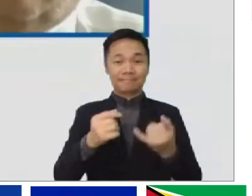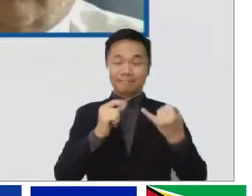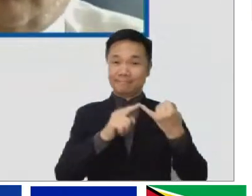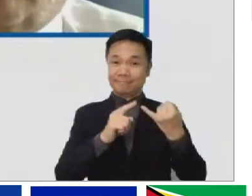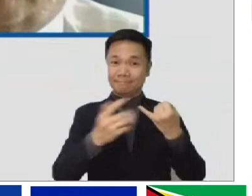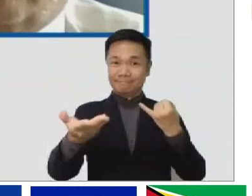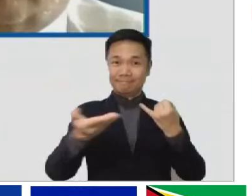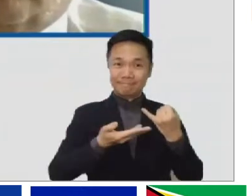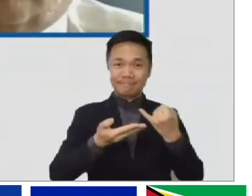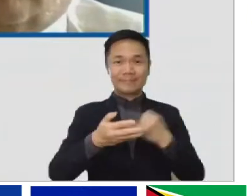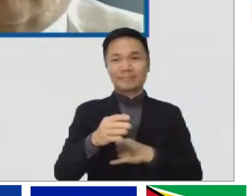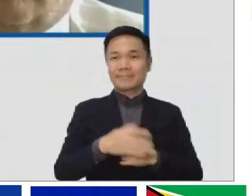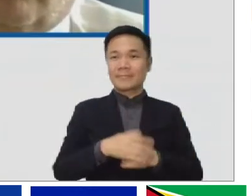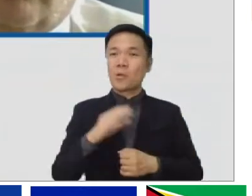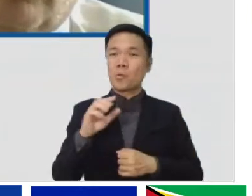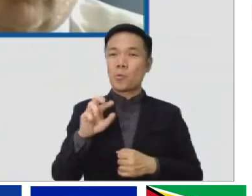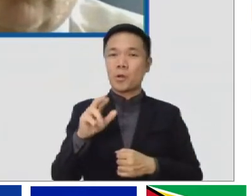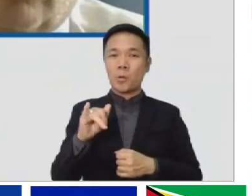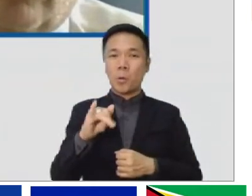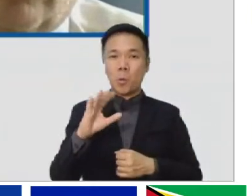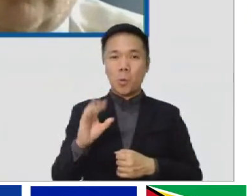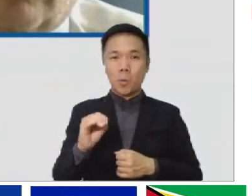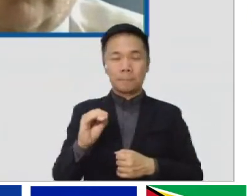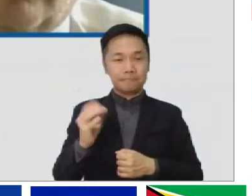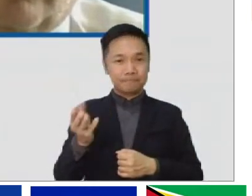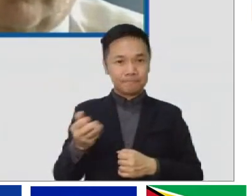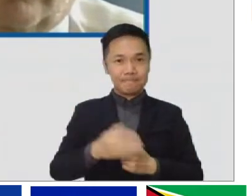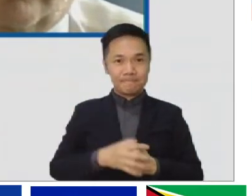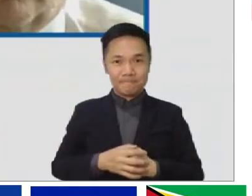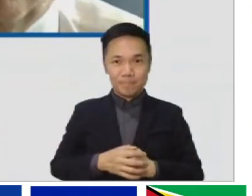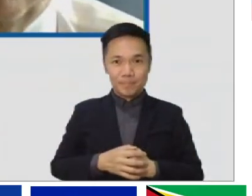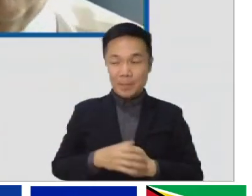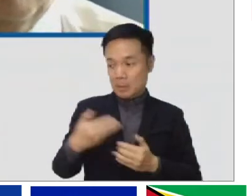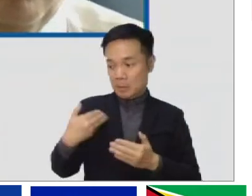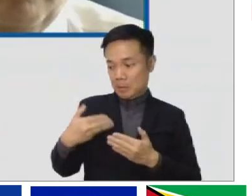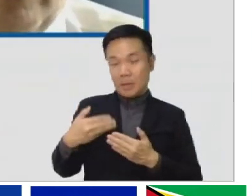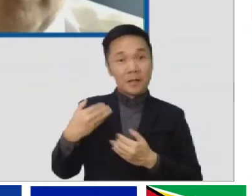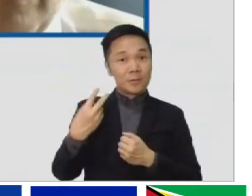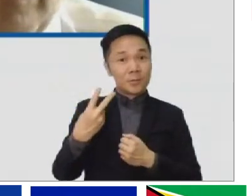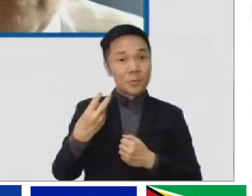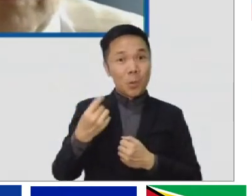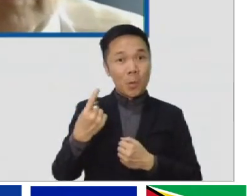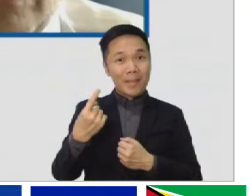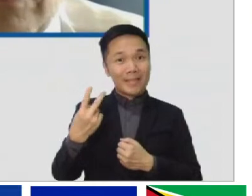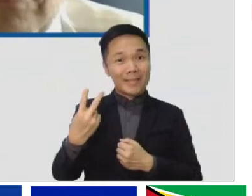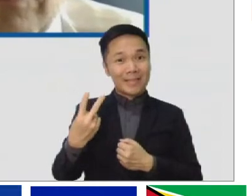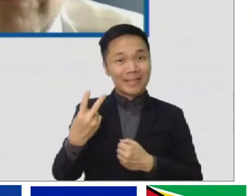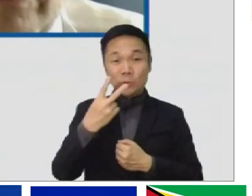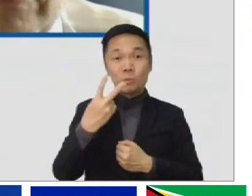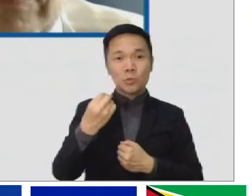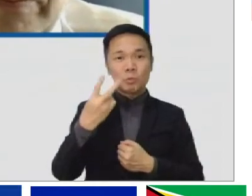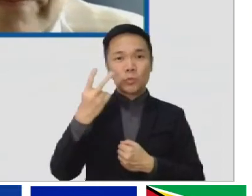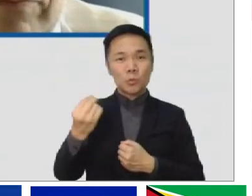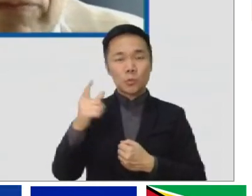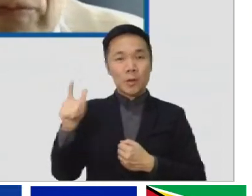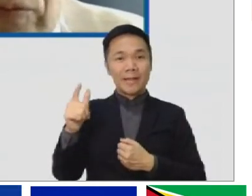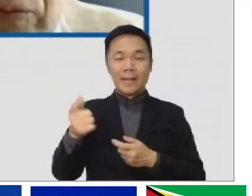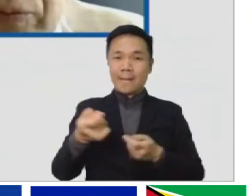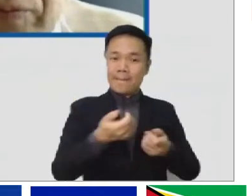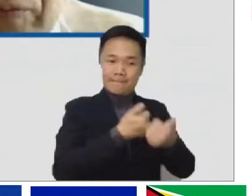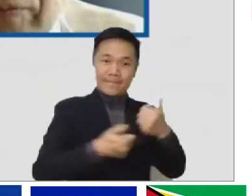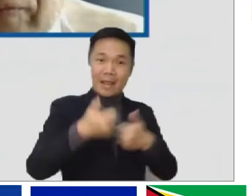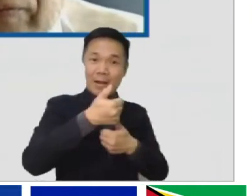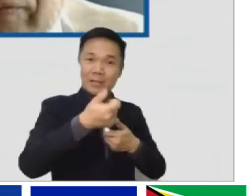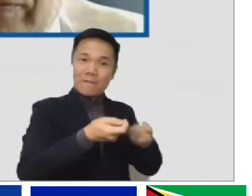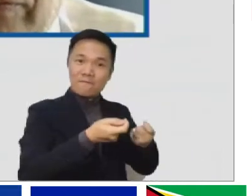who is since 2020 the director of the National Emergency System of the